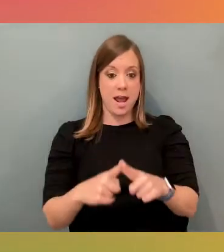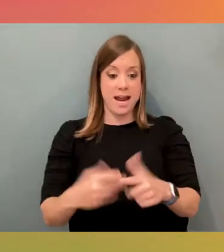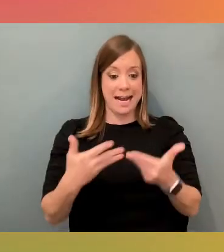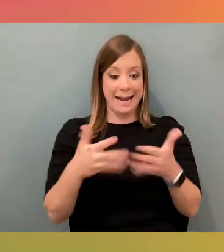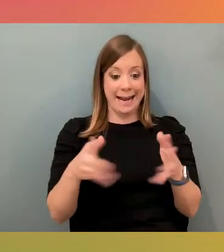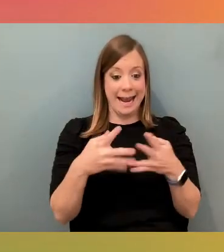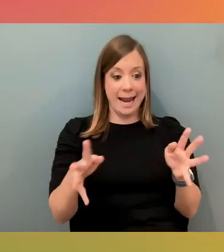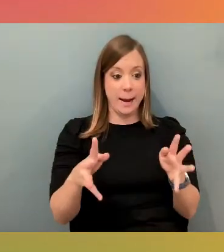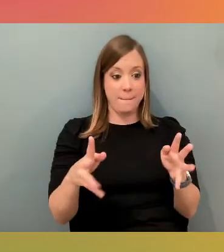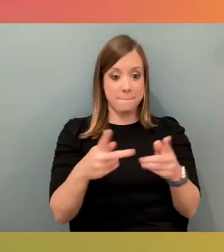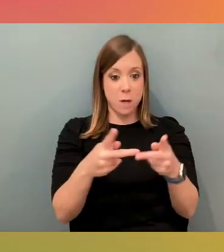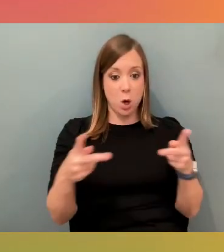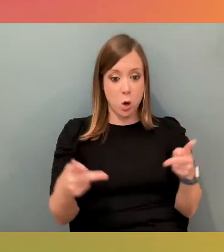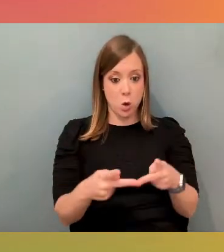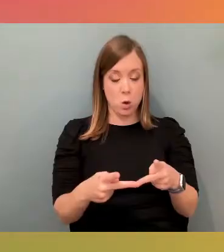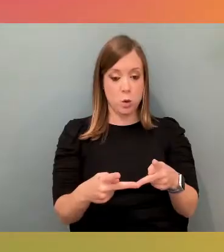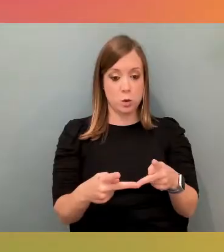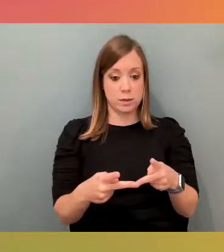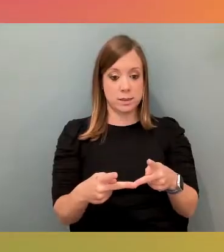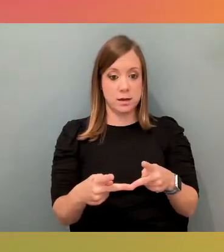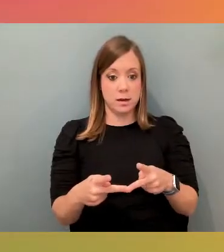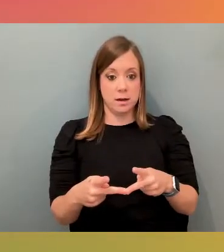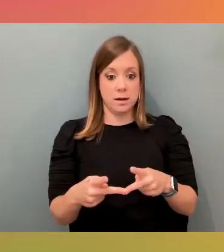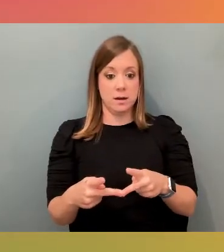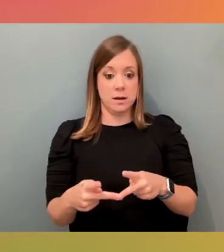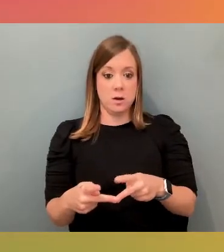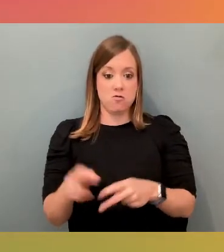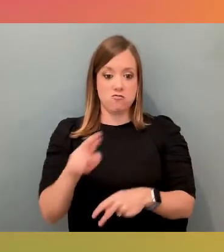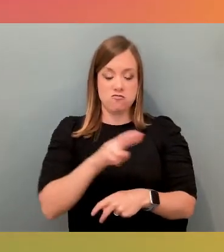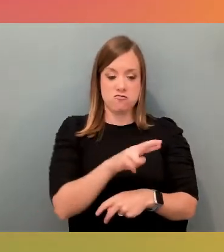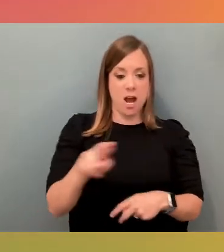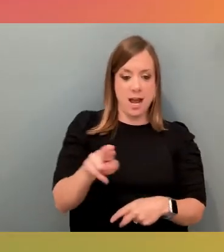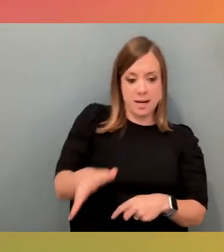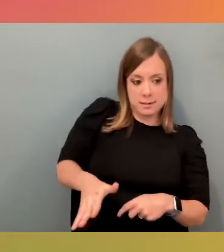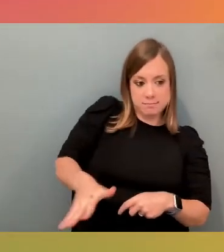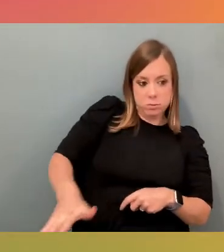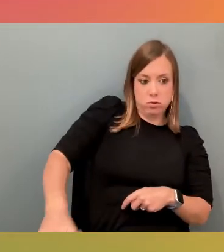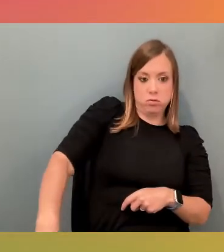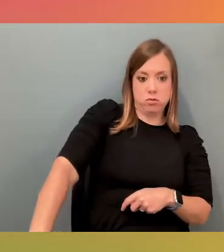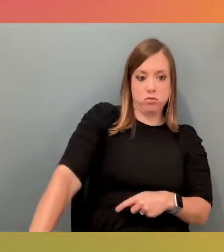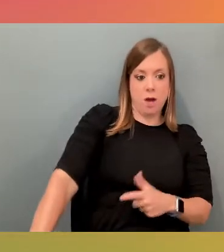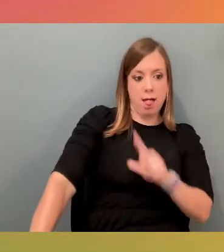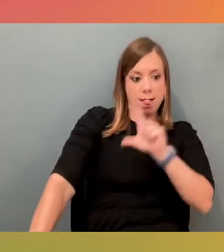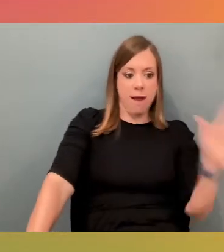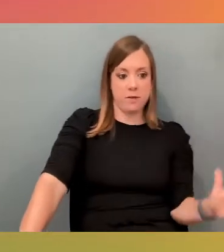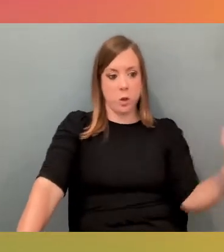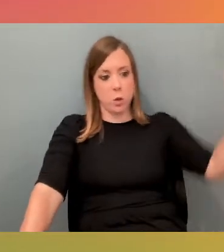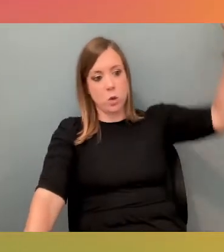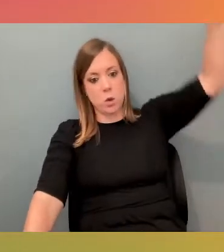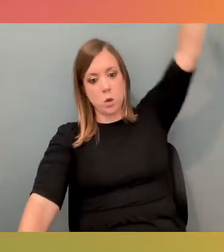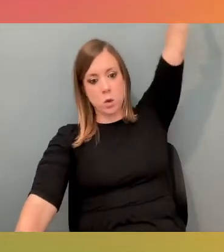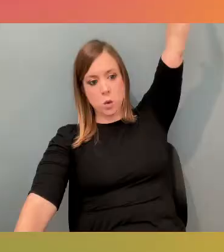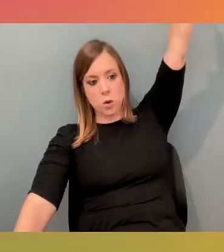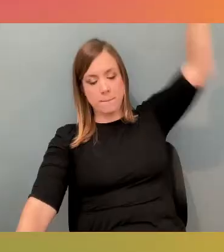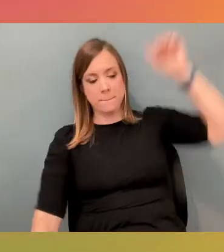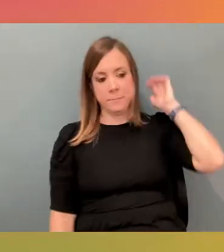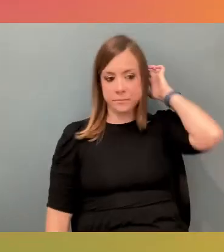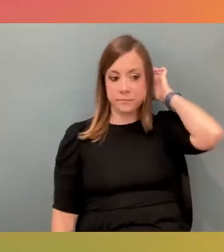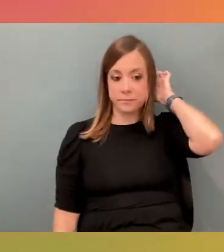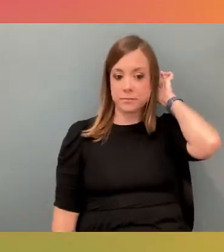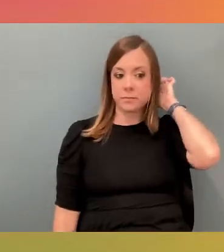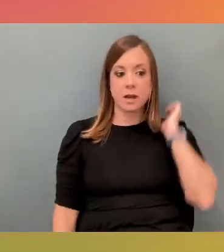up and over, right hand slides down the outside of that right leg. Good, and being mindful of your neighbor, you know you need to stagger yourself a little